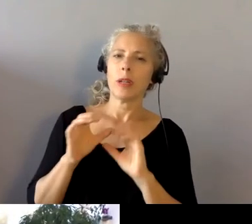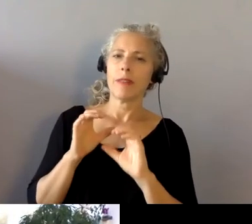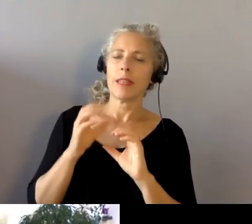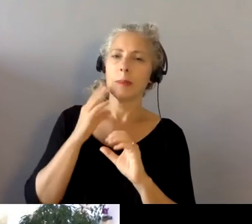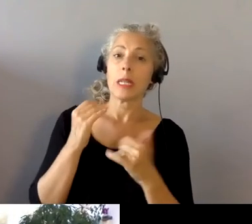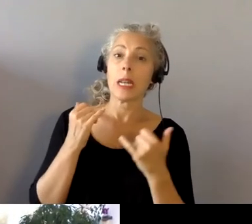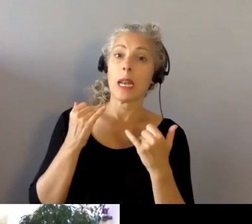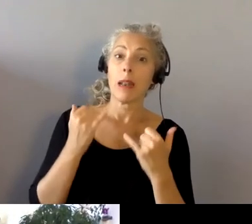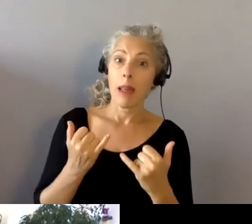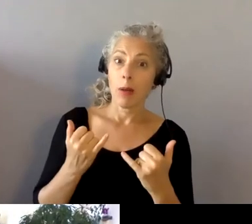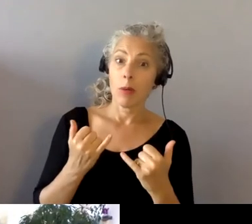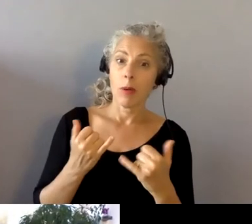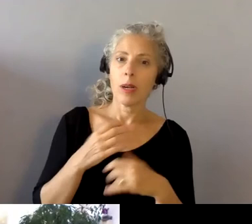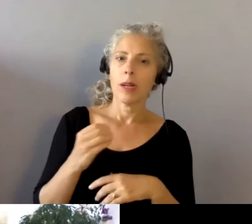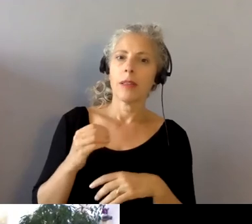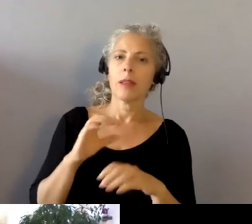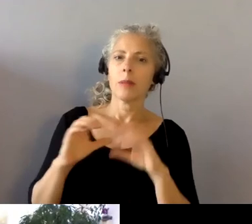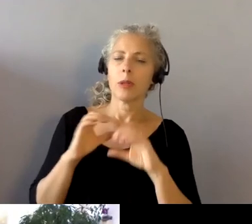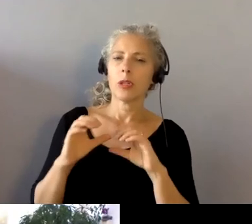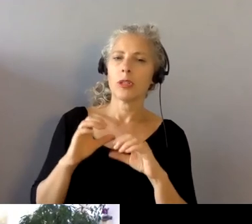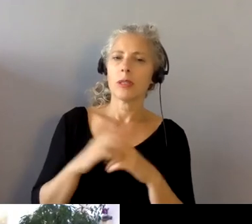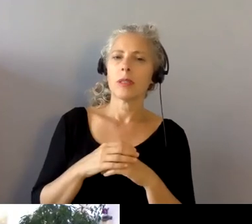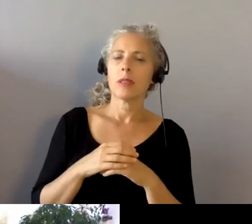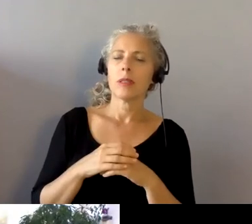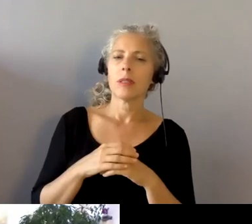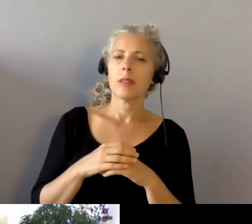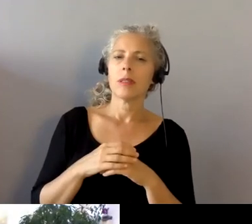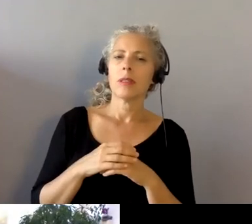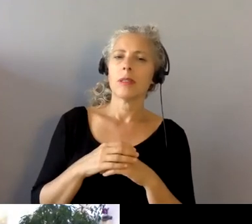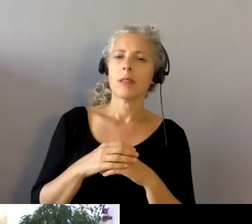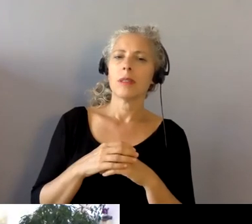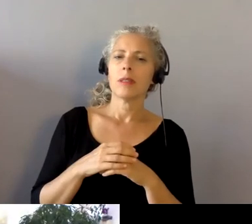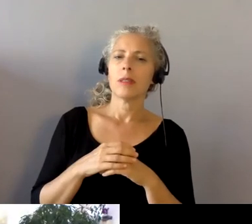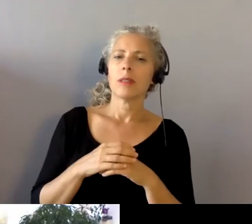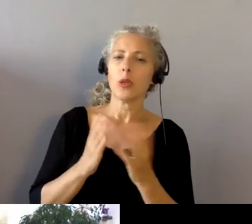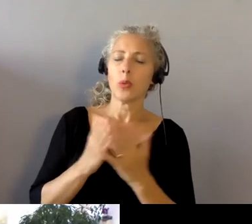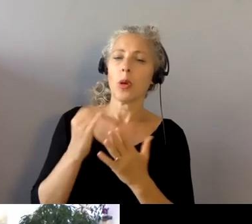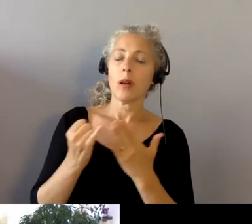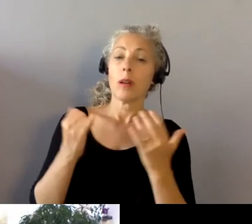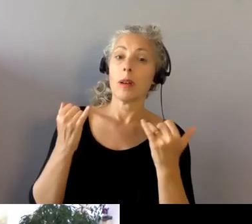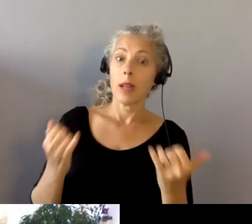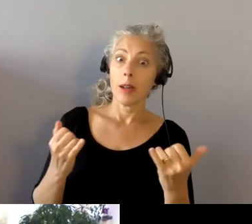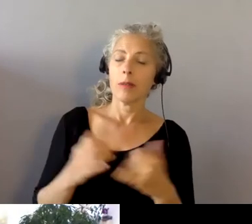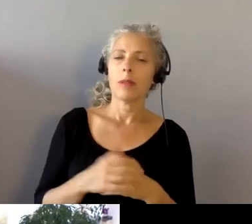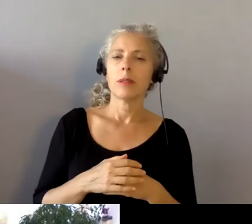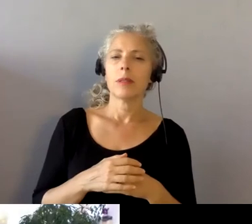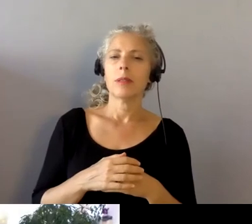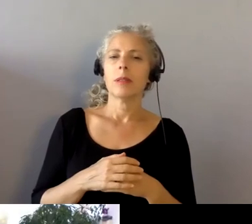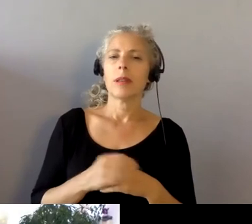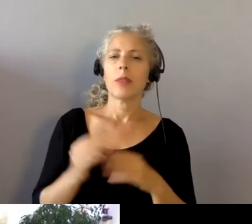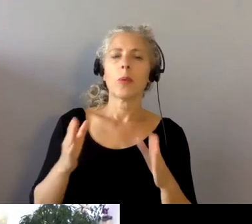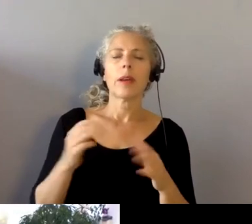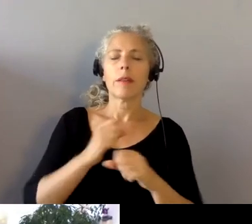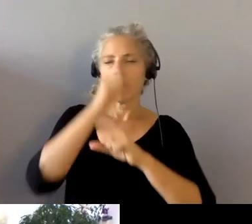is possible with art now, and then the possible way of thinking of possible futures in